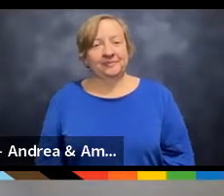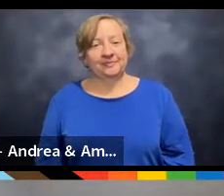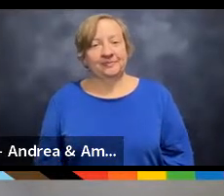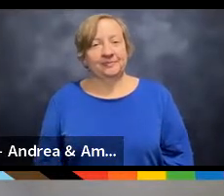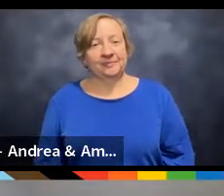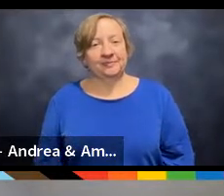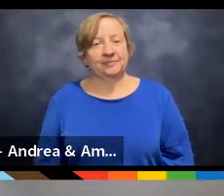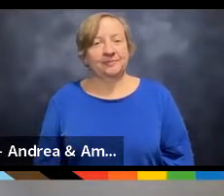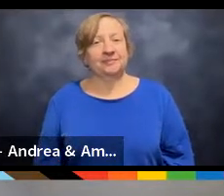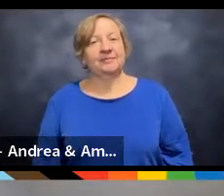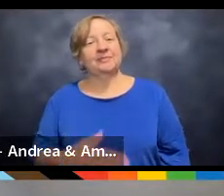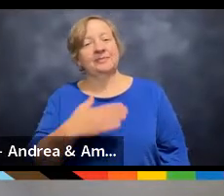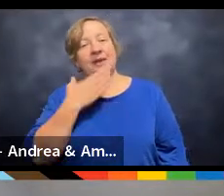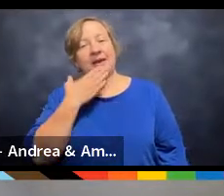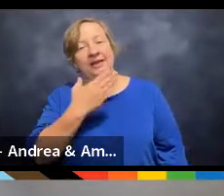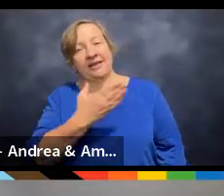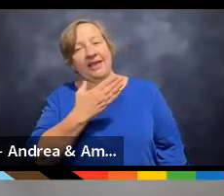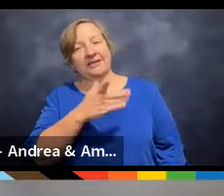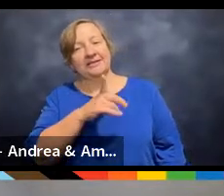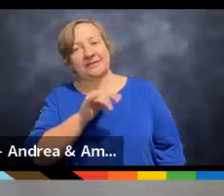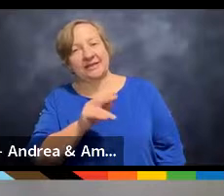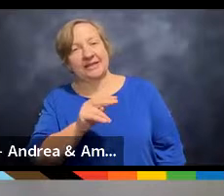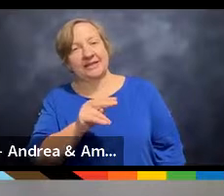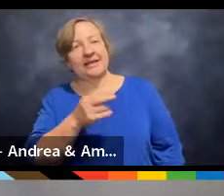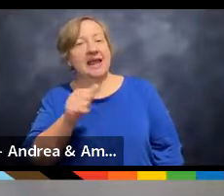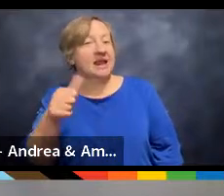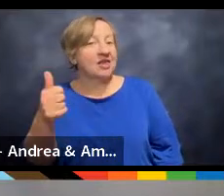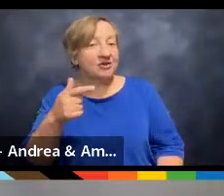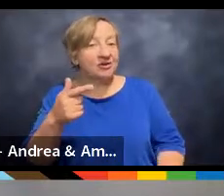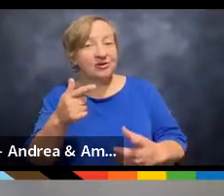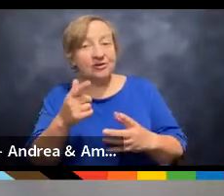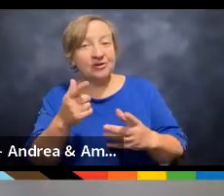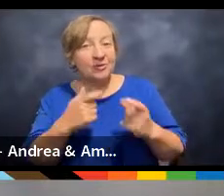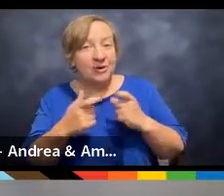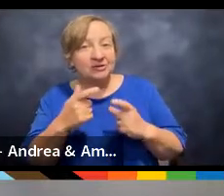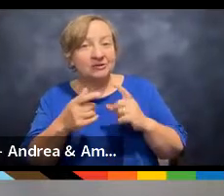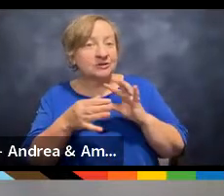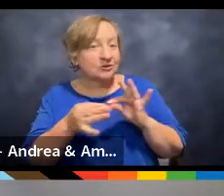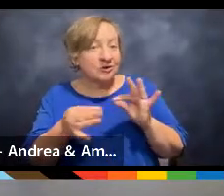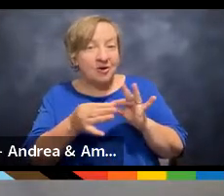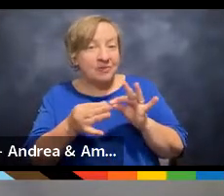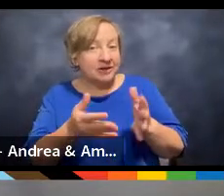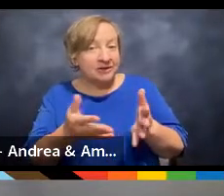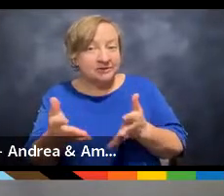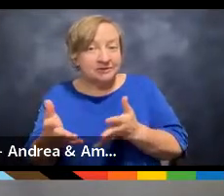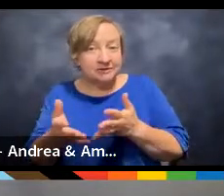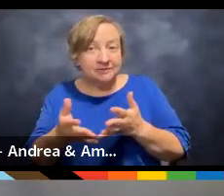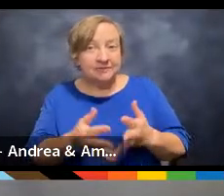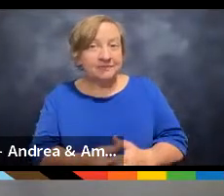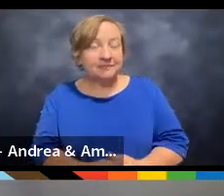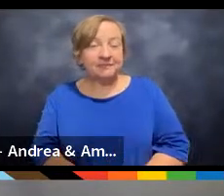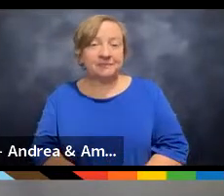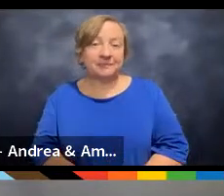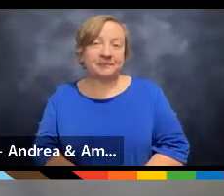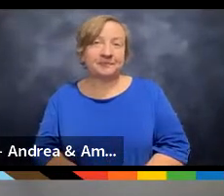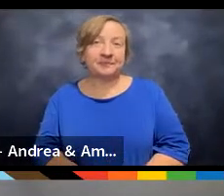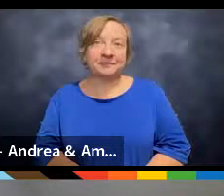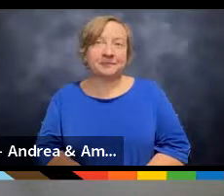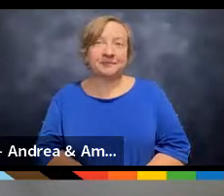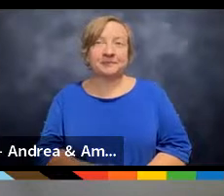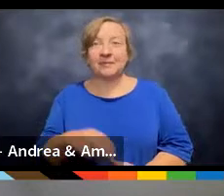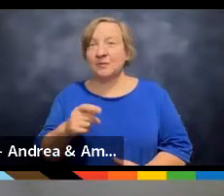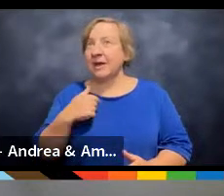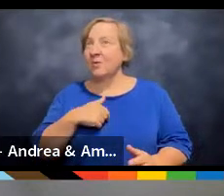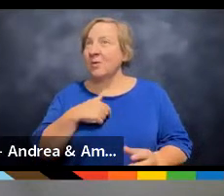Thanks, Lynn. Any other comments or questions? Okay, we're